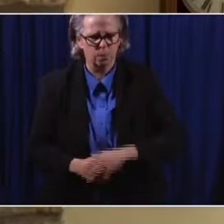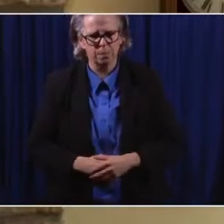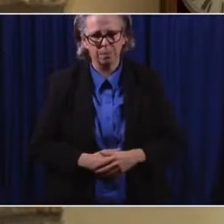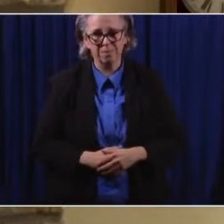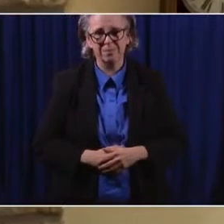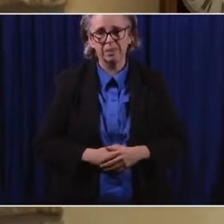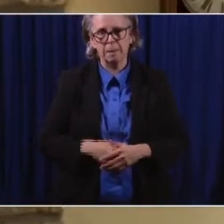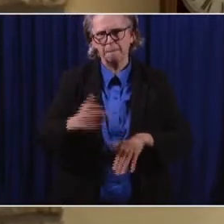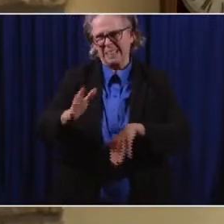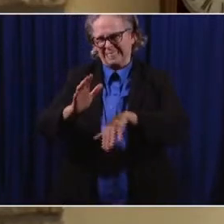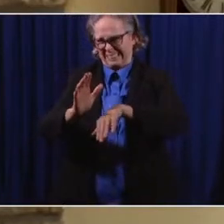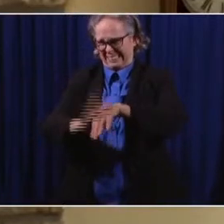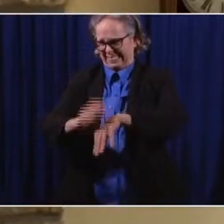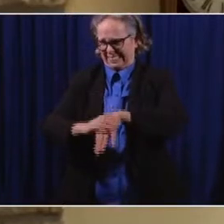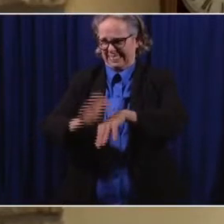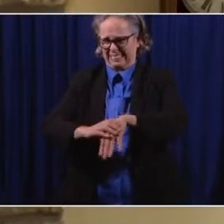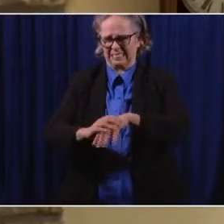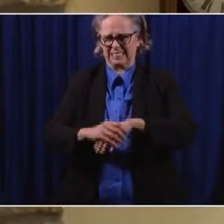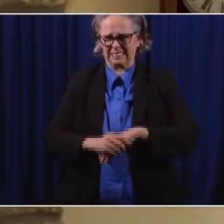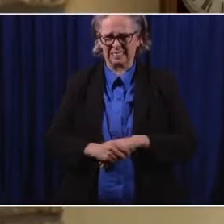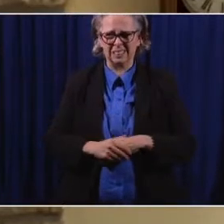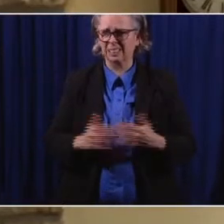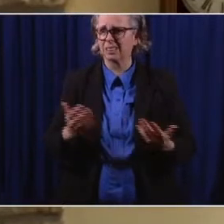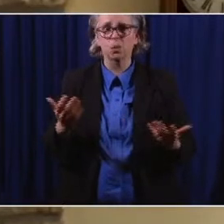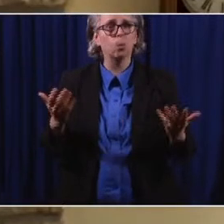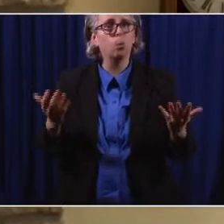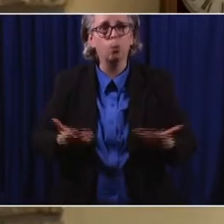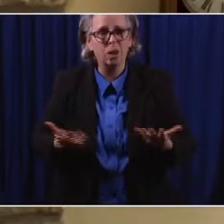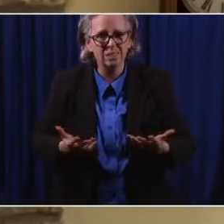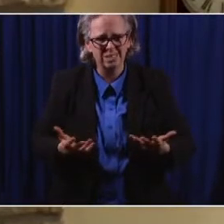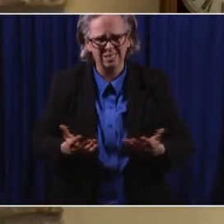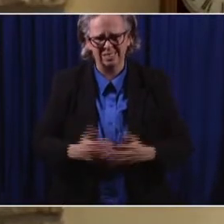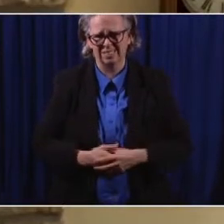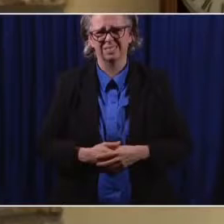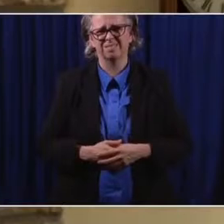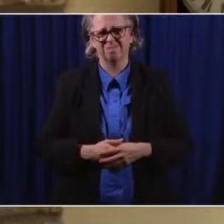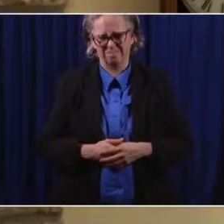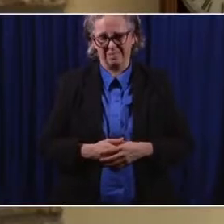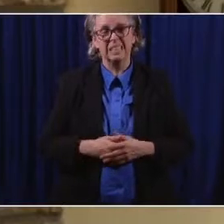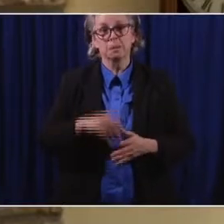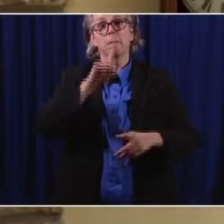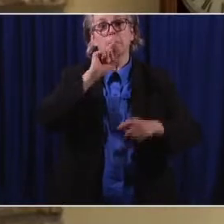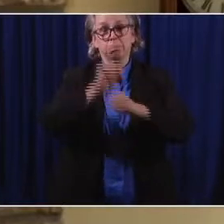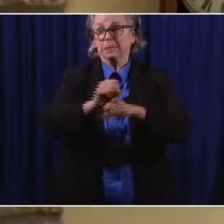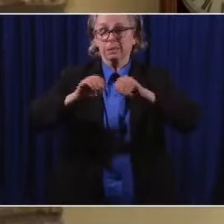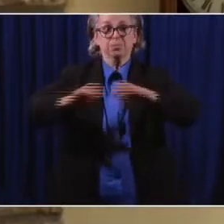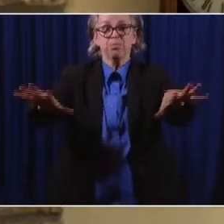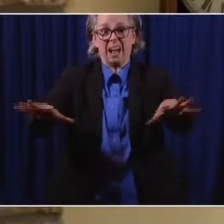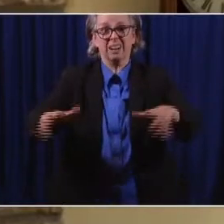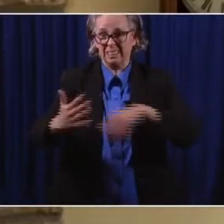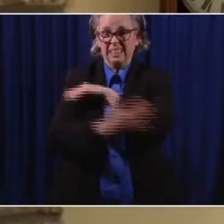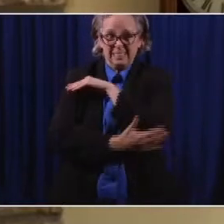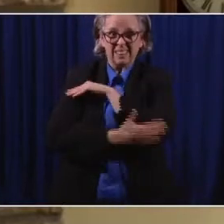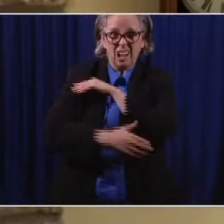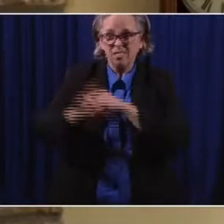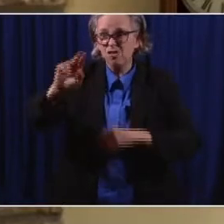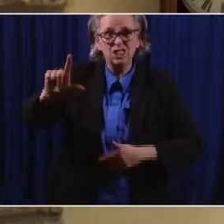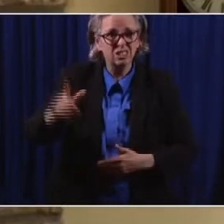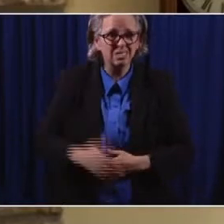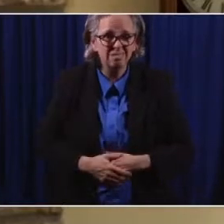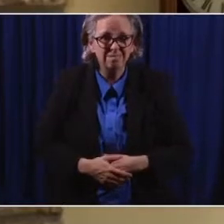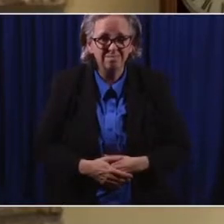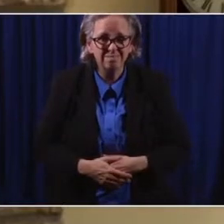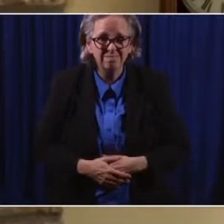now that we do have significant spread in the county. Plus, we have other indicators of